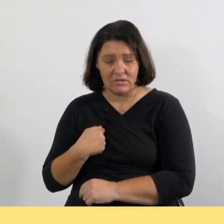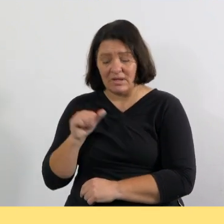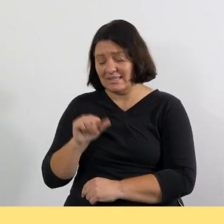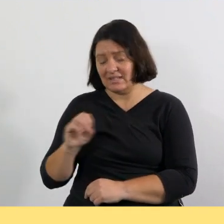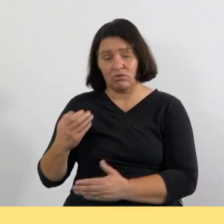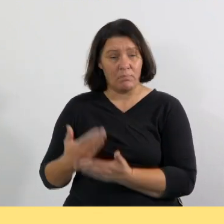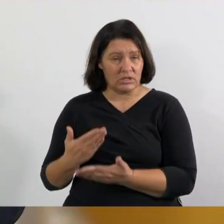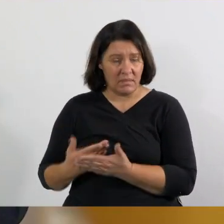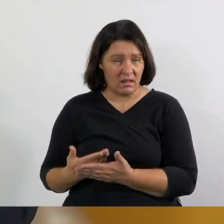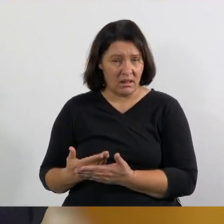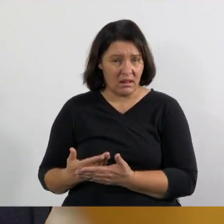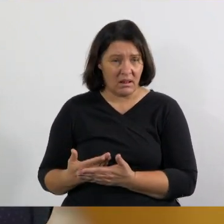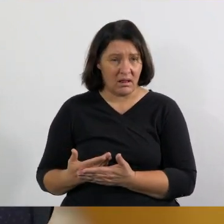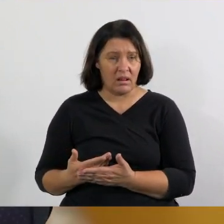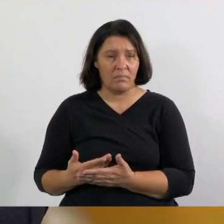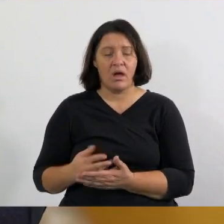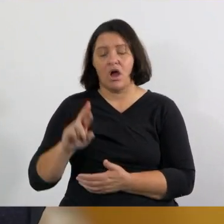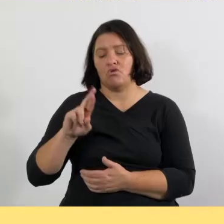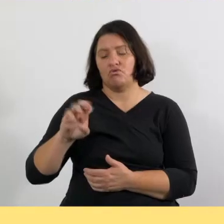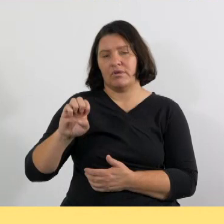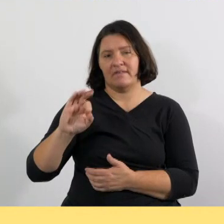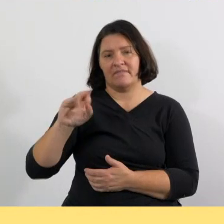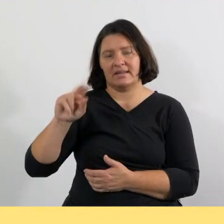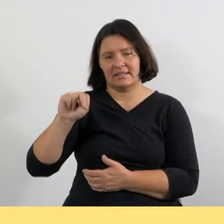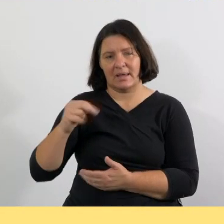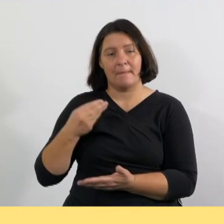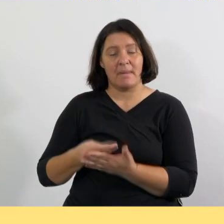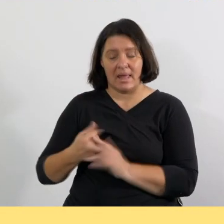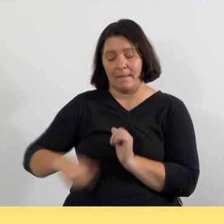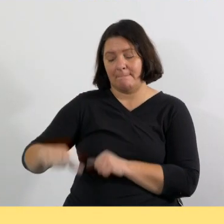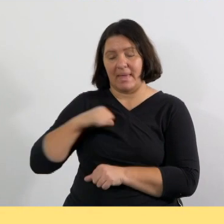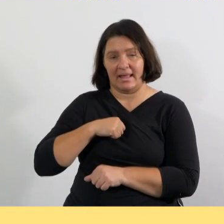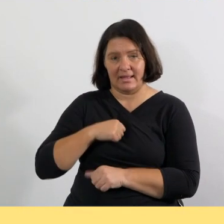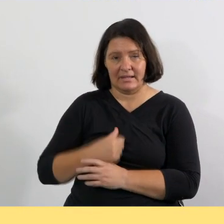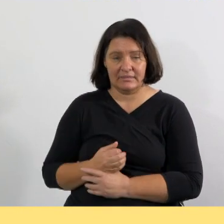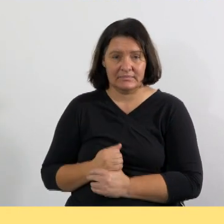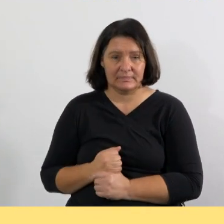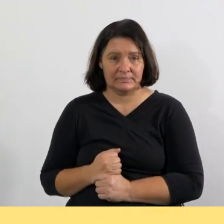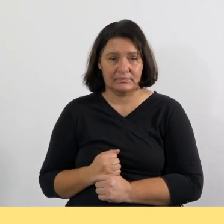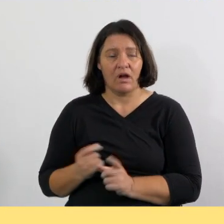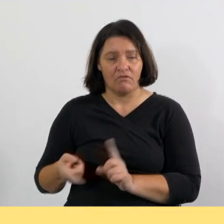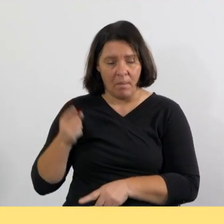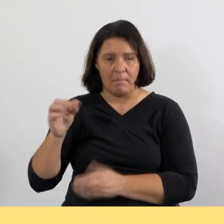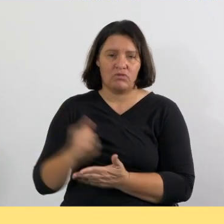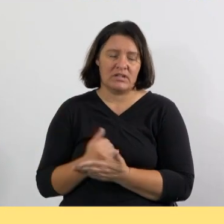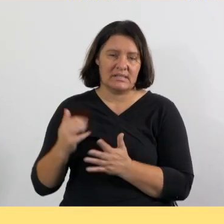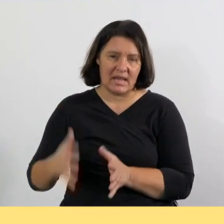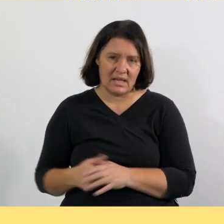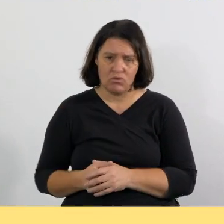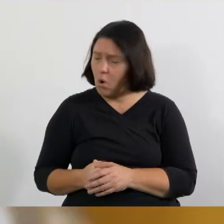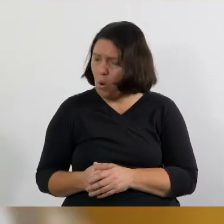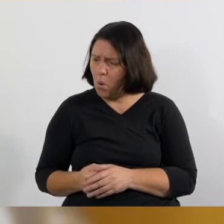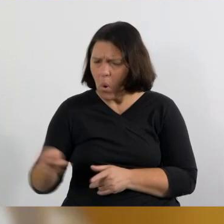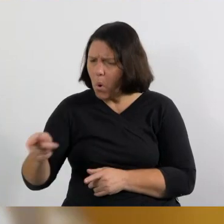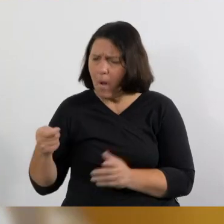reason for the 600 will be a refund from our creditors. They are saying,